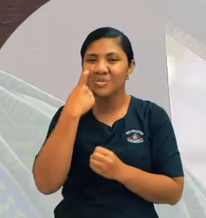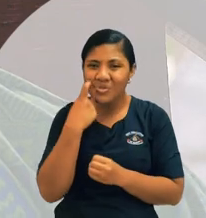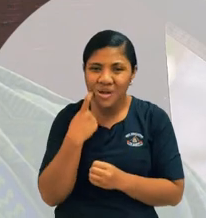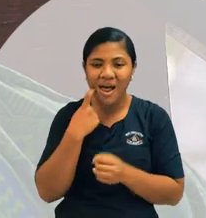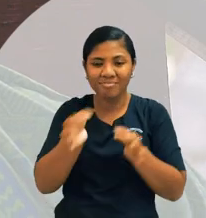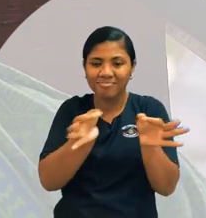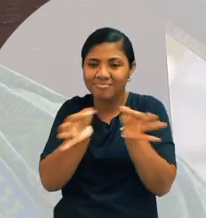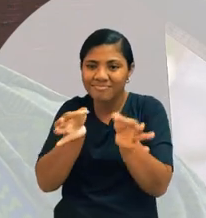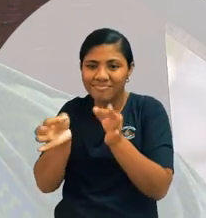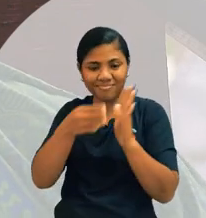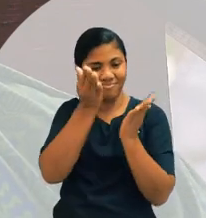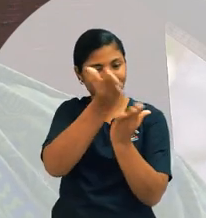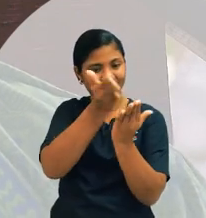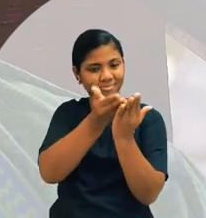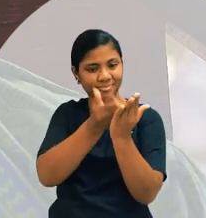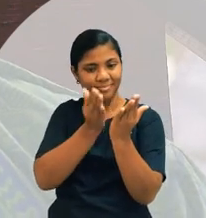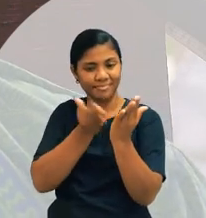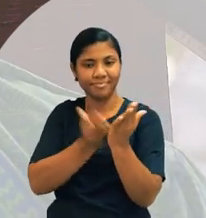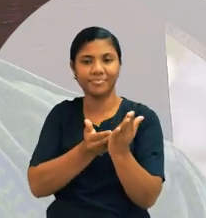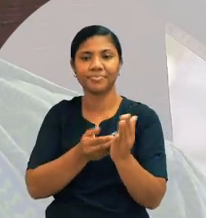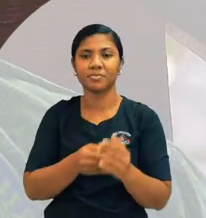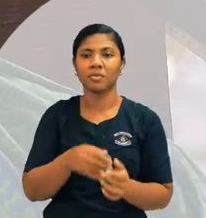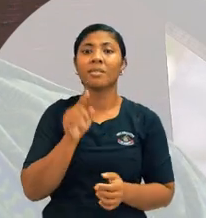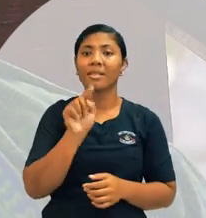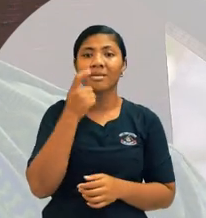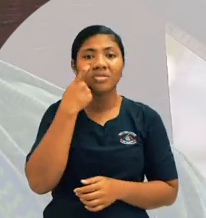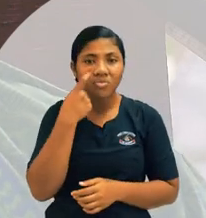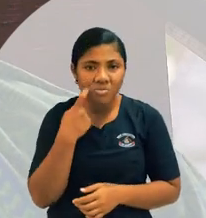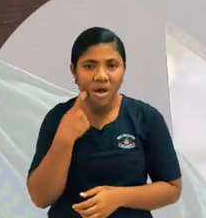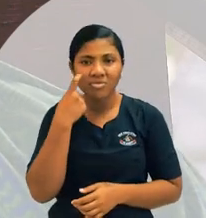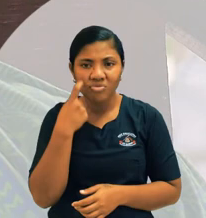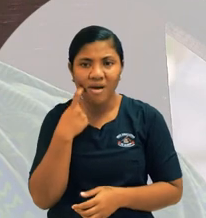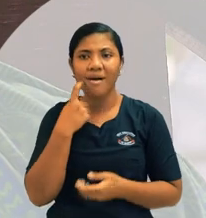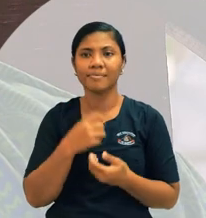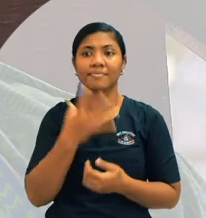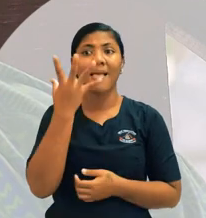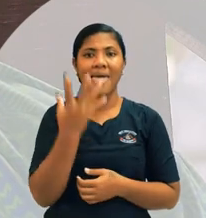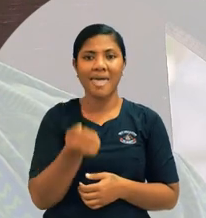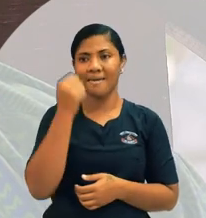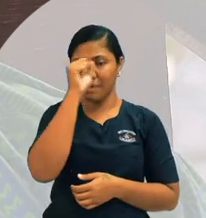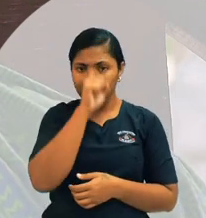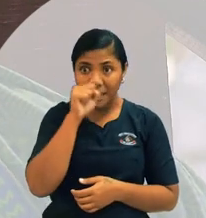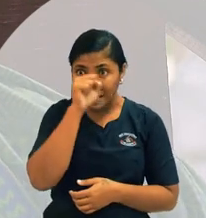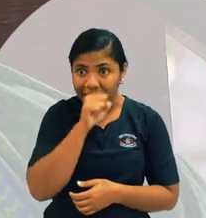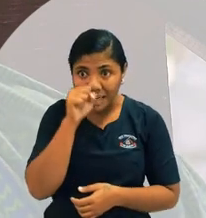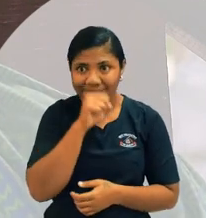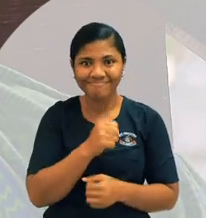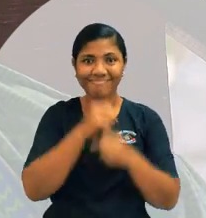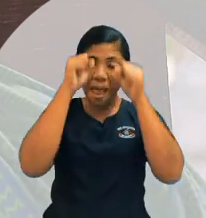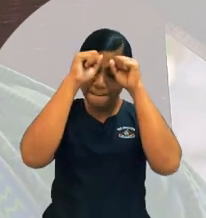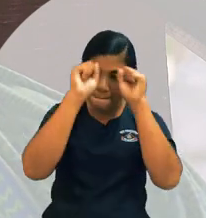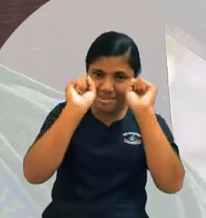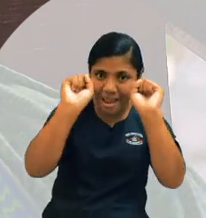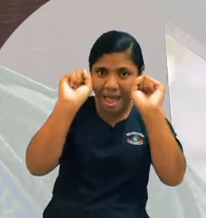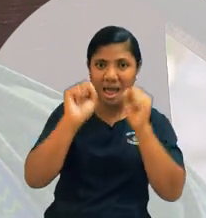soani na titi mai ai a ina ia tato fata tali ai pole ar kai mi ko ele le ai foi ma